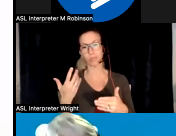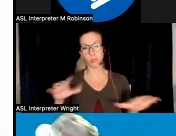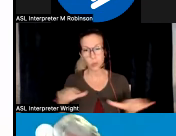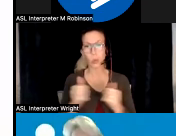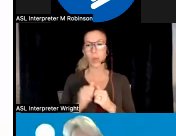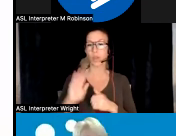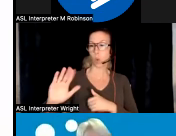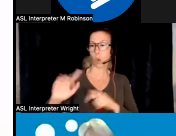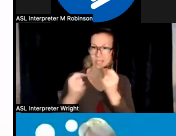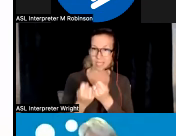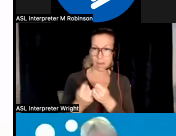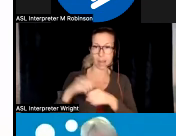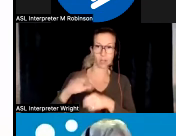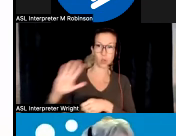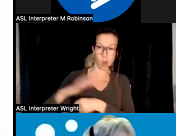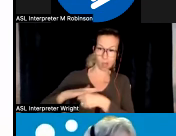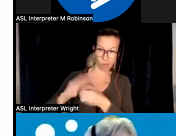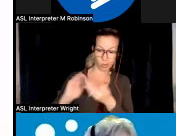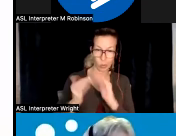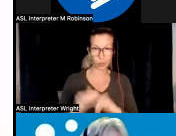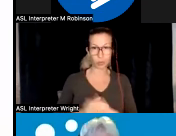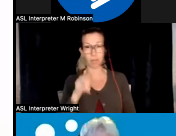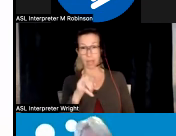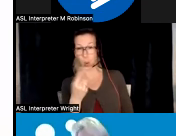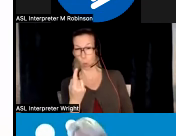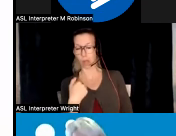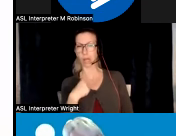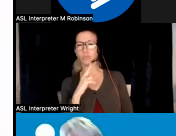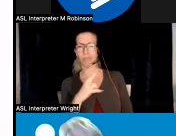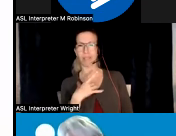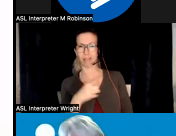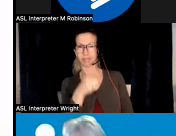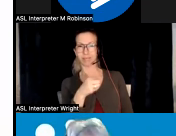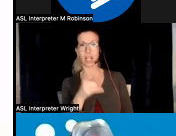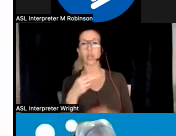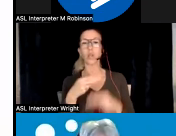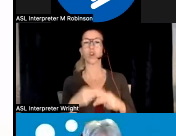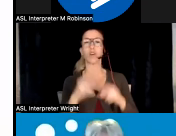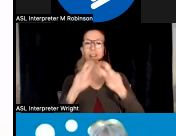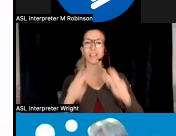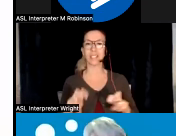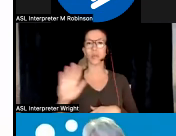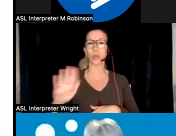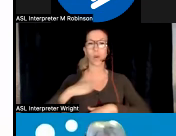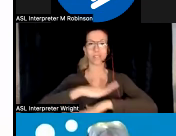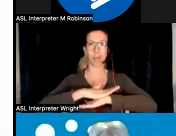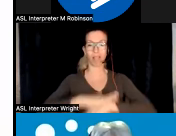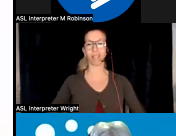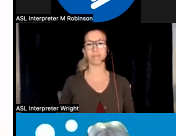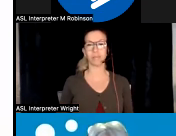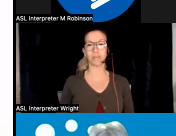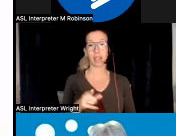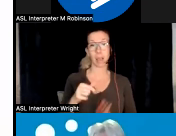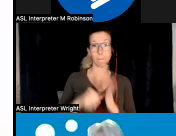communities. So this is one of the ones that I really like, and it's called Assessing Your Table. And this is on page 9 of the